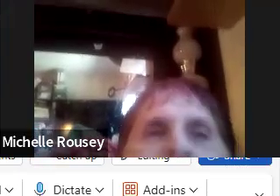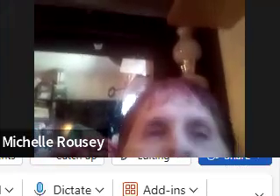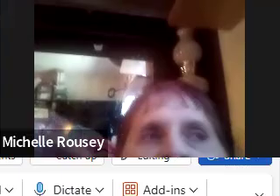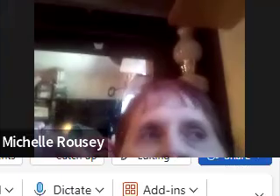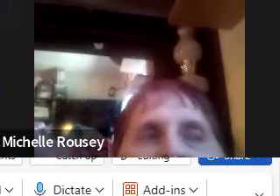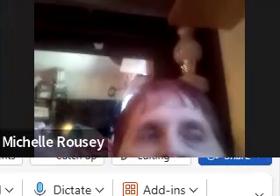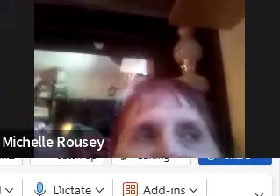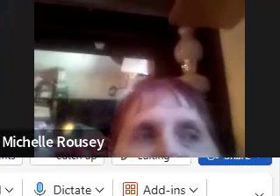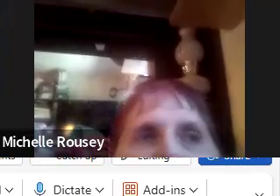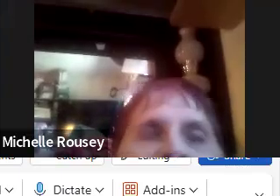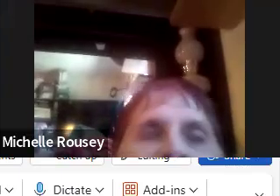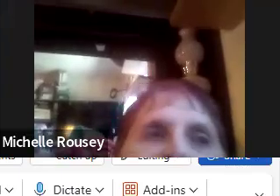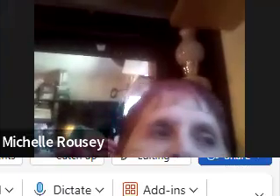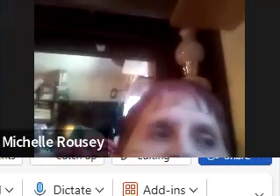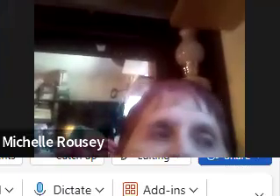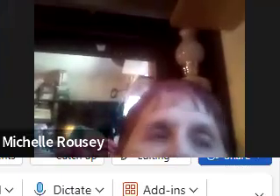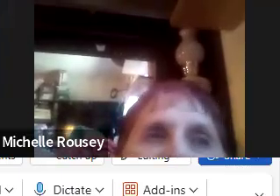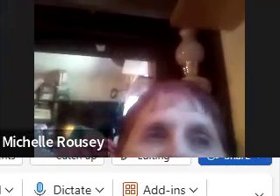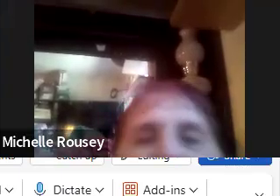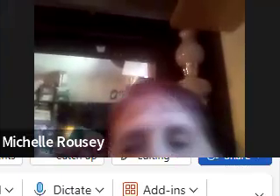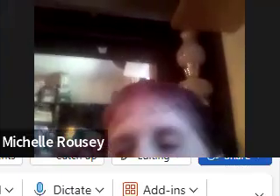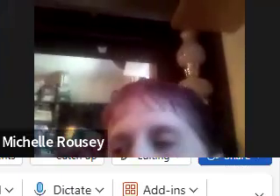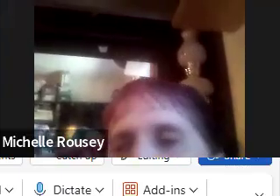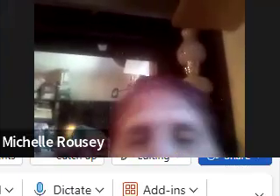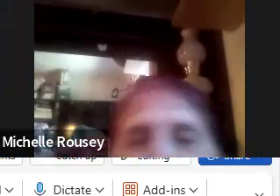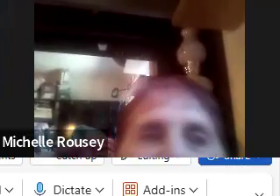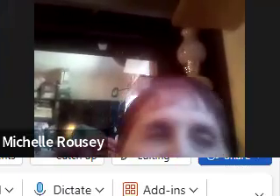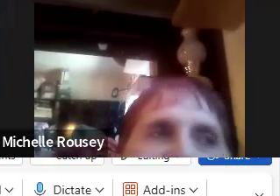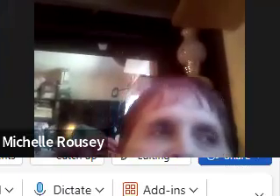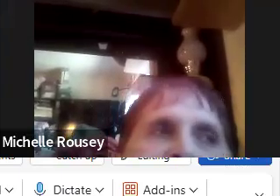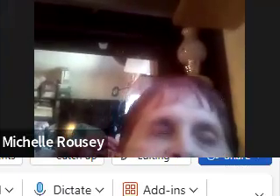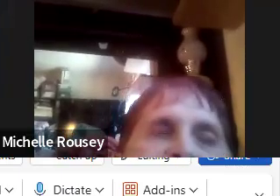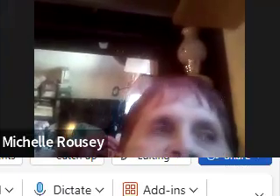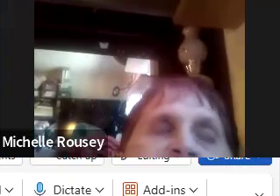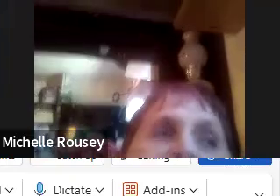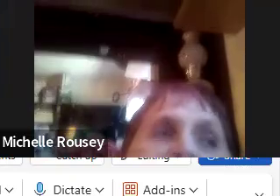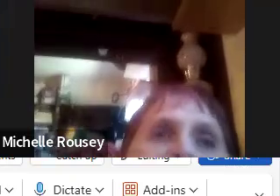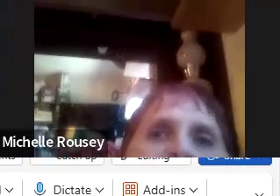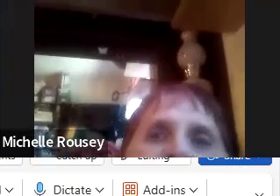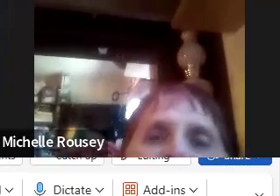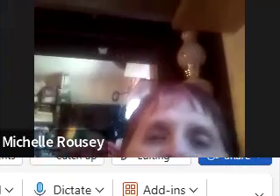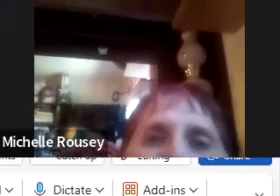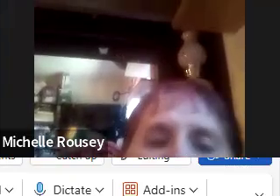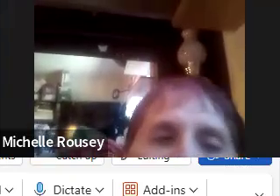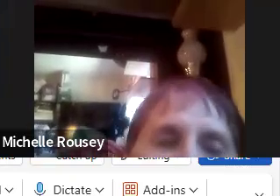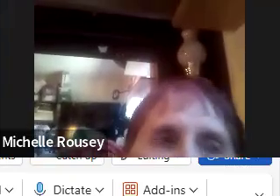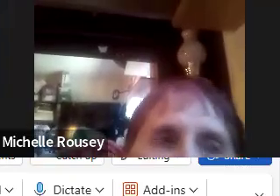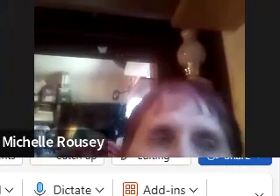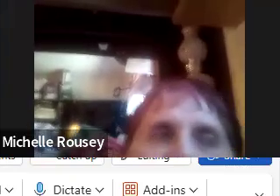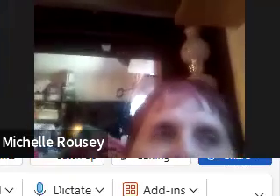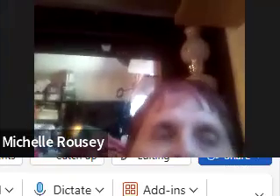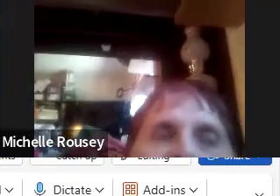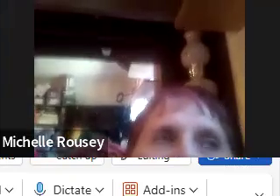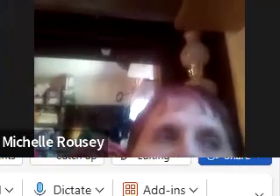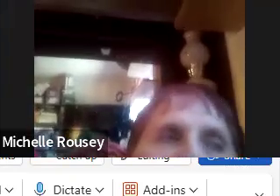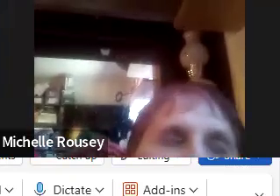we want agencies to look at specifically underserved communities or a certain